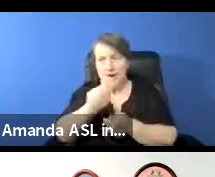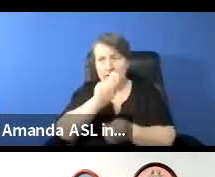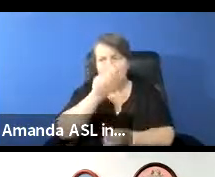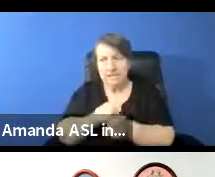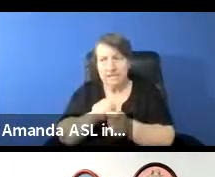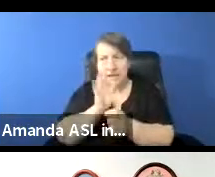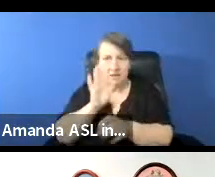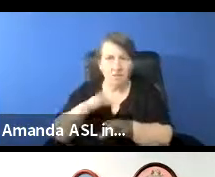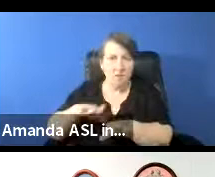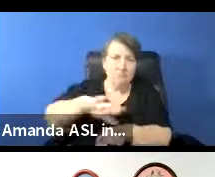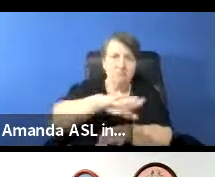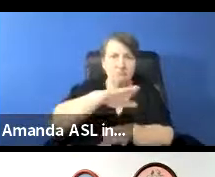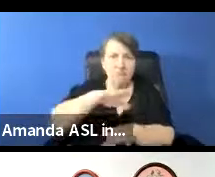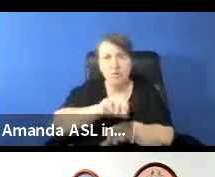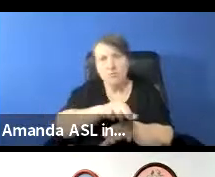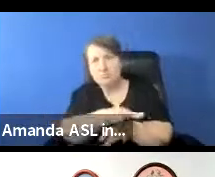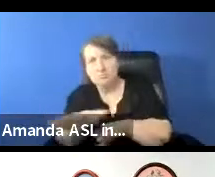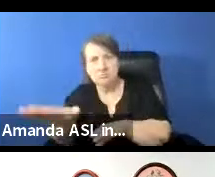going to go.